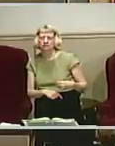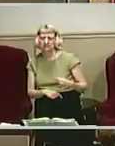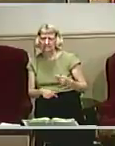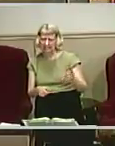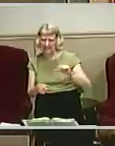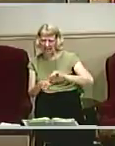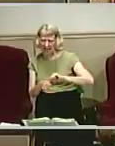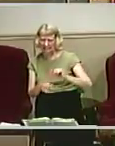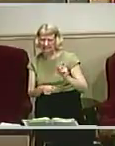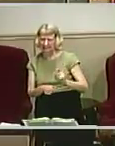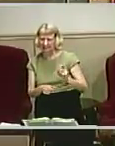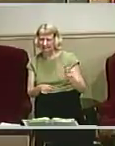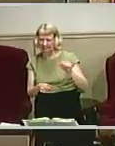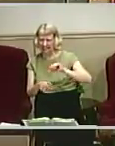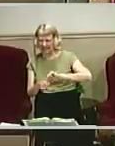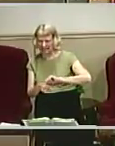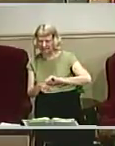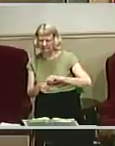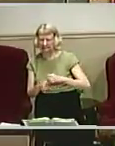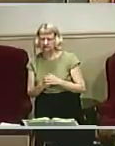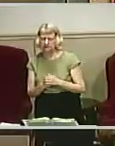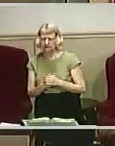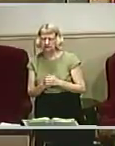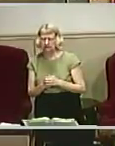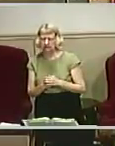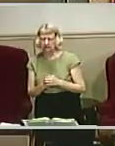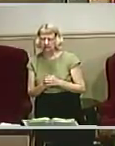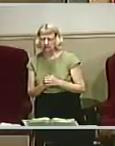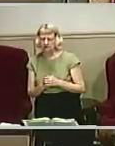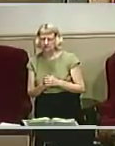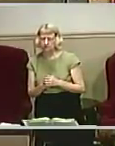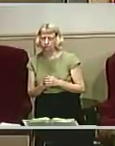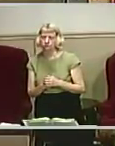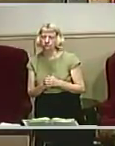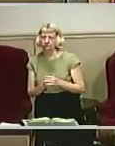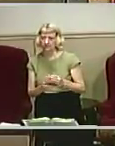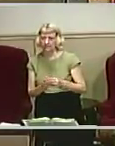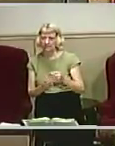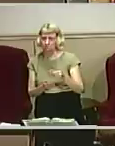gas. And that might get me a gallon and a half nowadays.